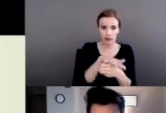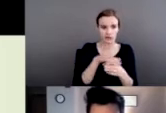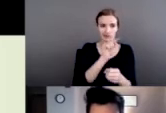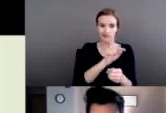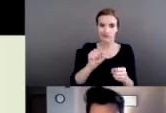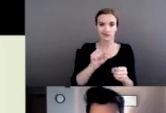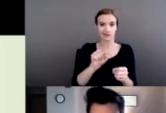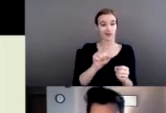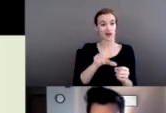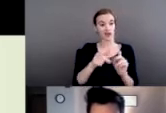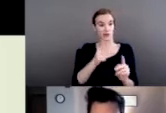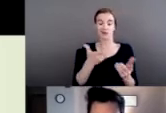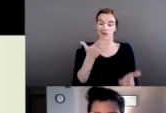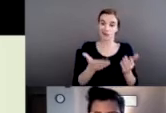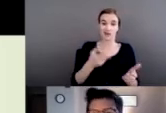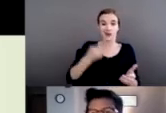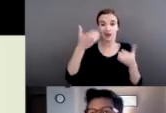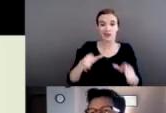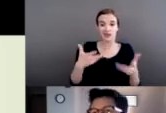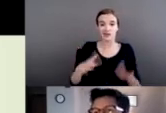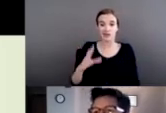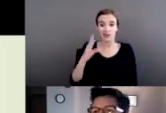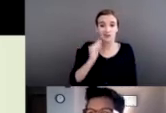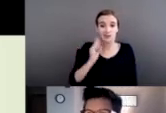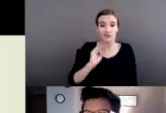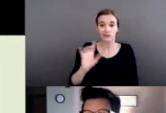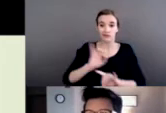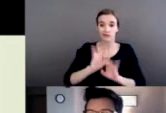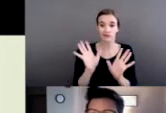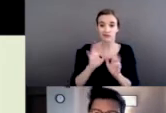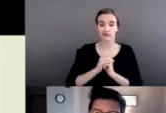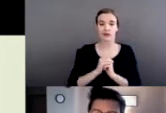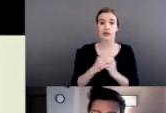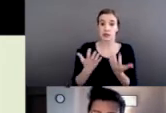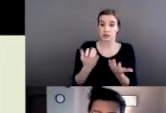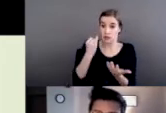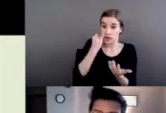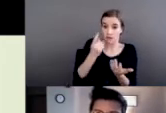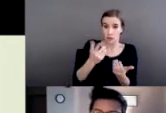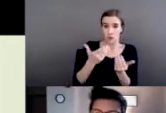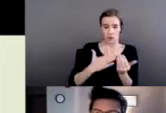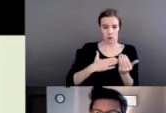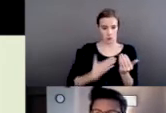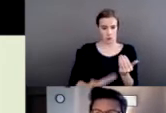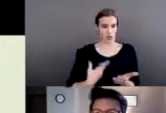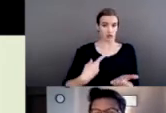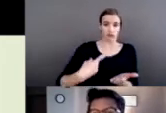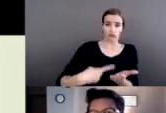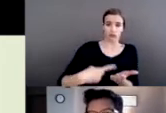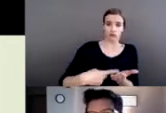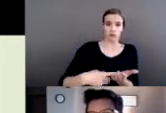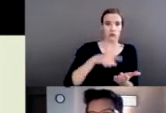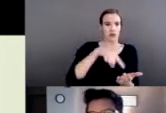it can, give someone a more better understanding of maybe who you are, you know, let them know why